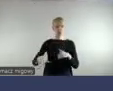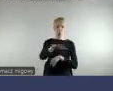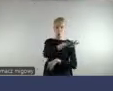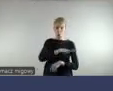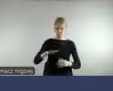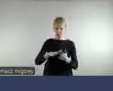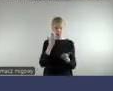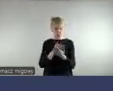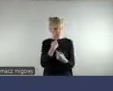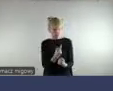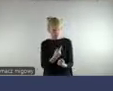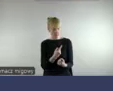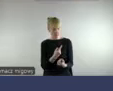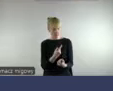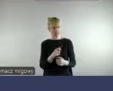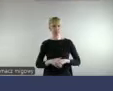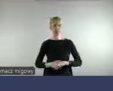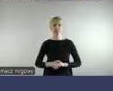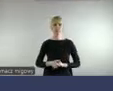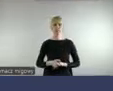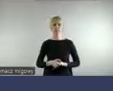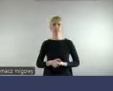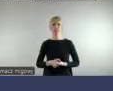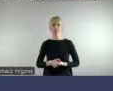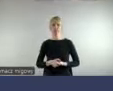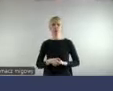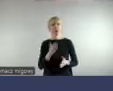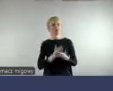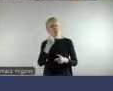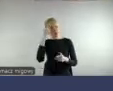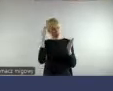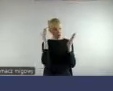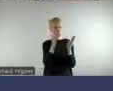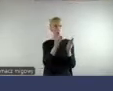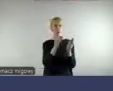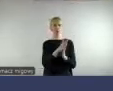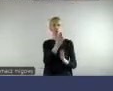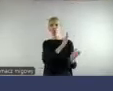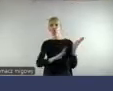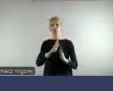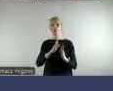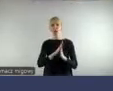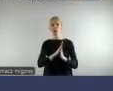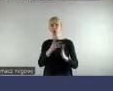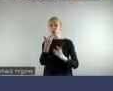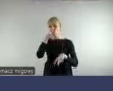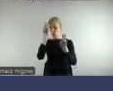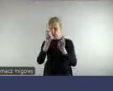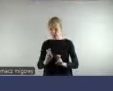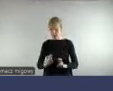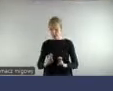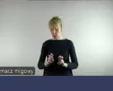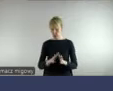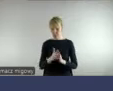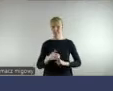now concentrate on the emergency preparedness area, which is the topic of the day. So next, please.